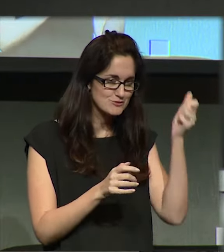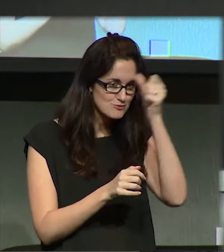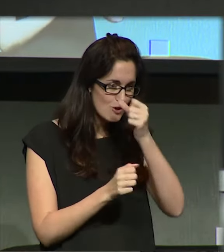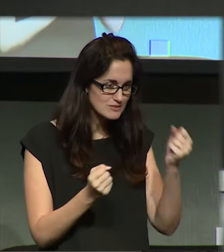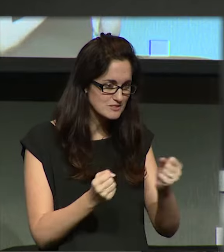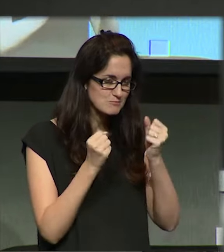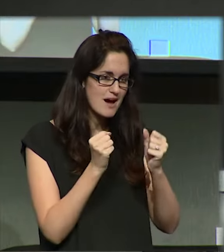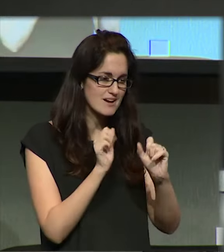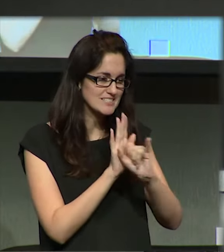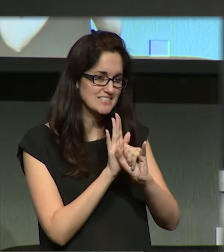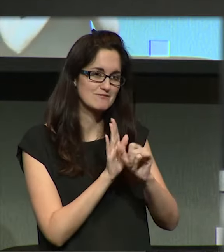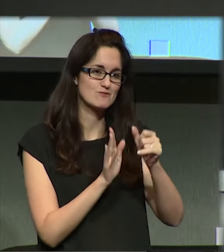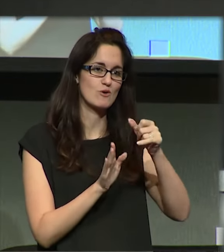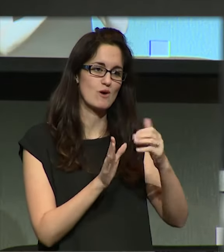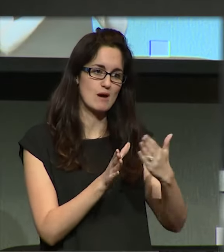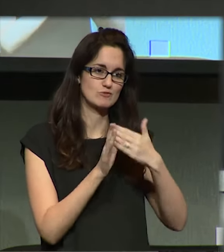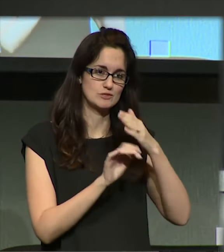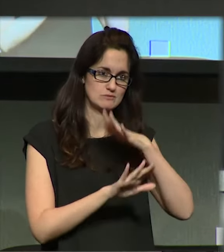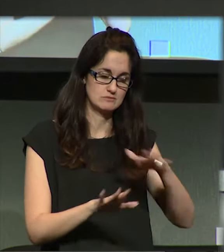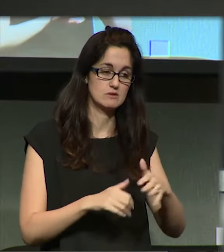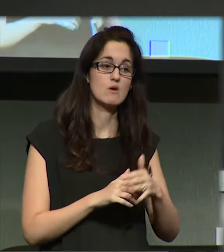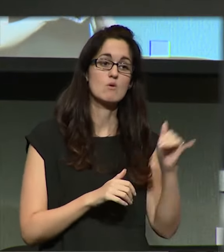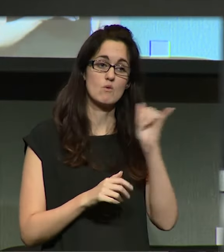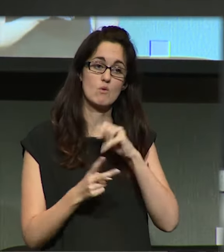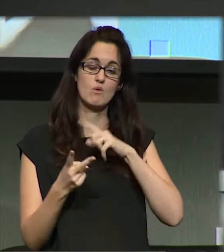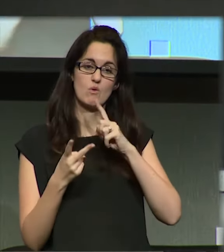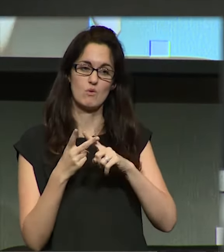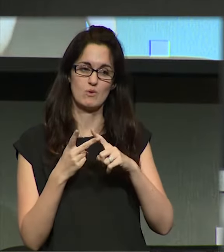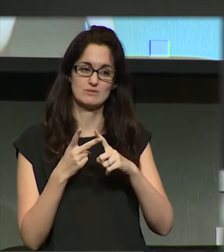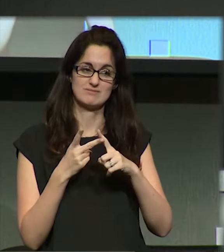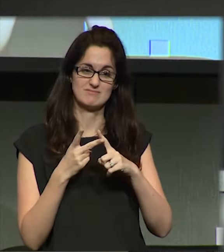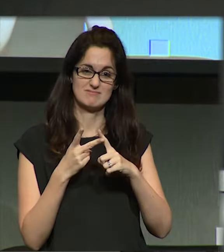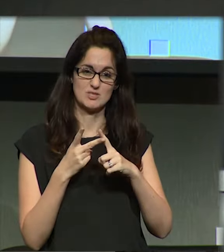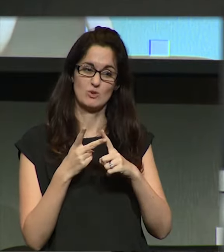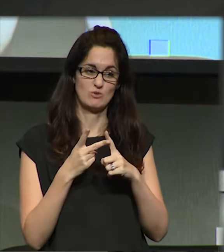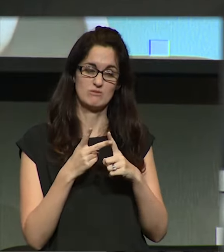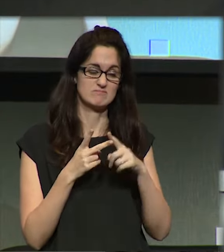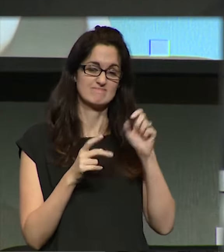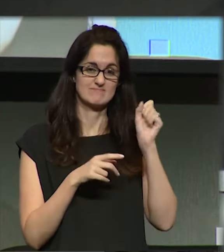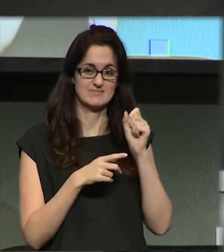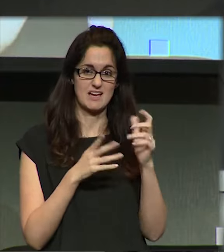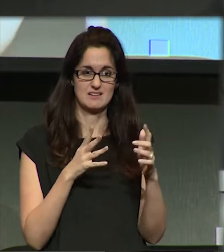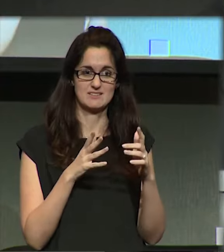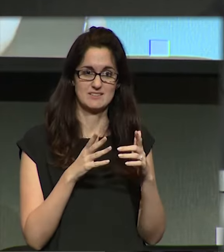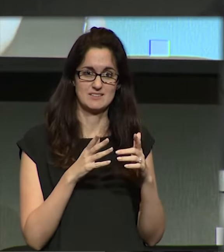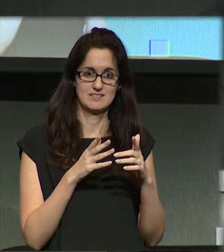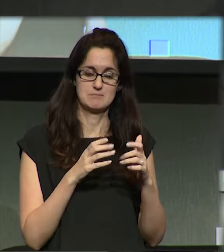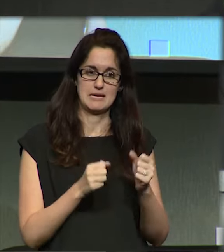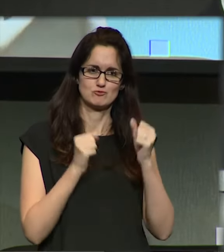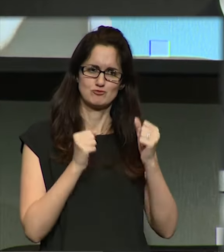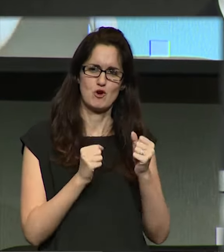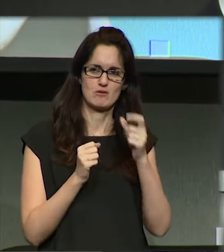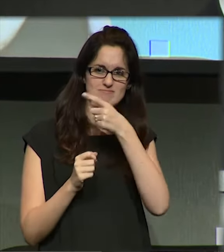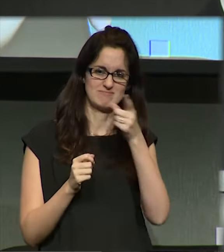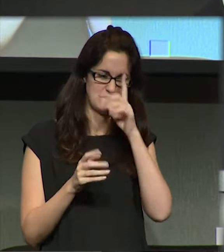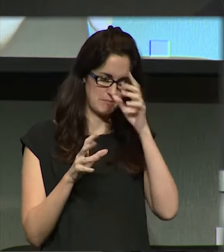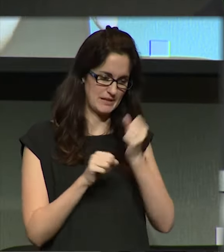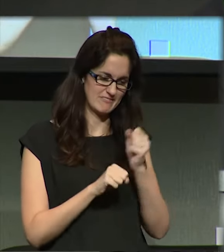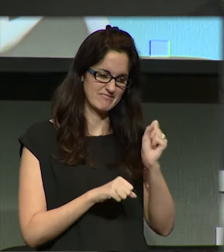student identity, as I would say, or they're designed to collude with that negative stereotype. So let me explain what I mean. If that's the